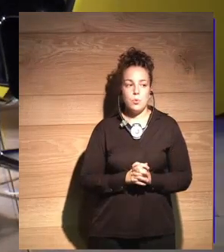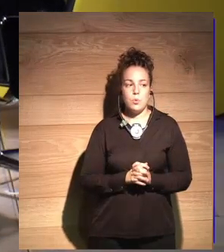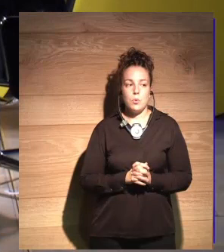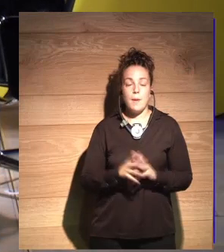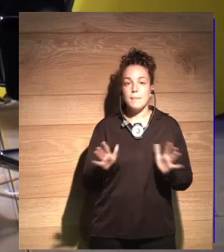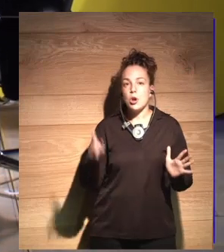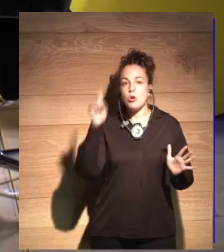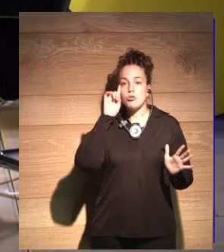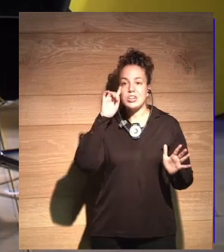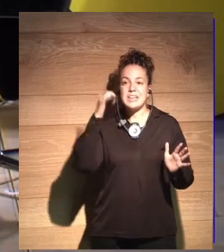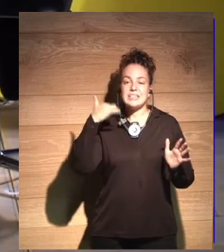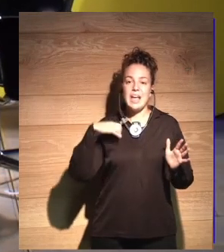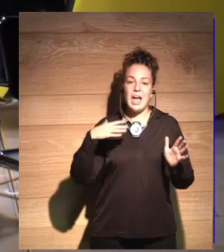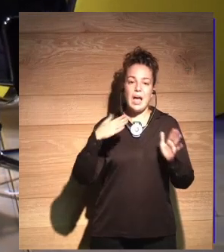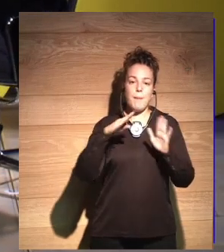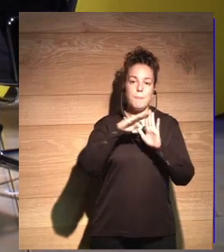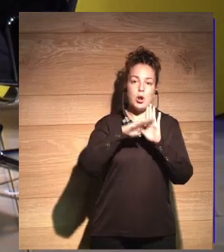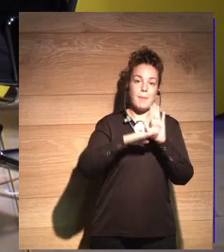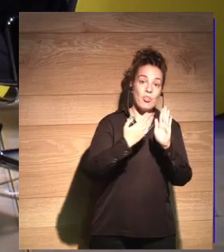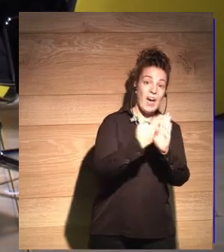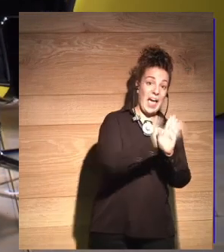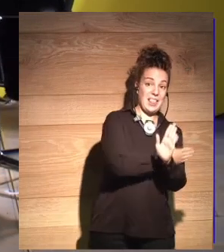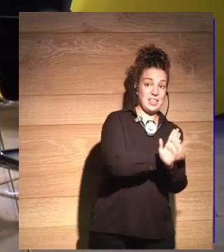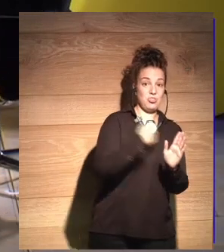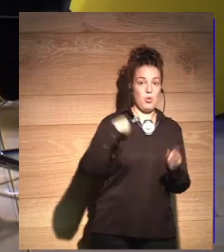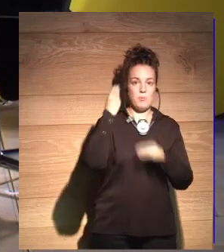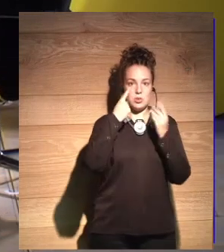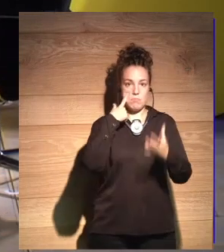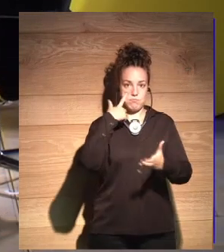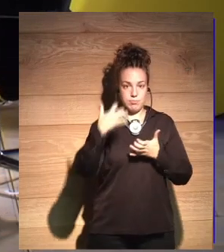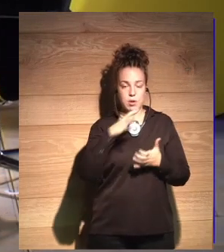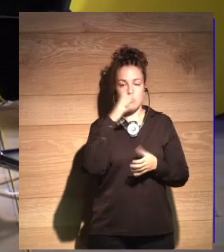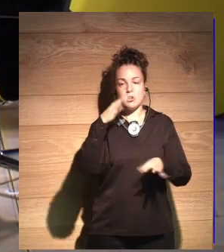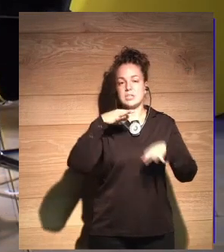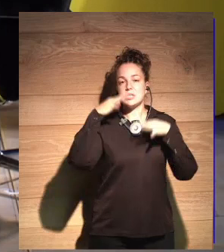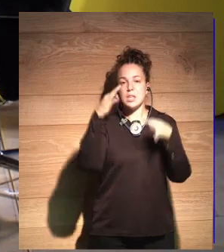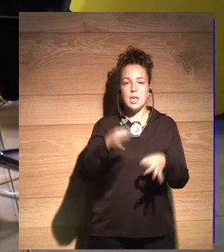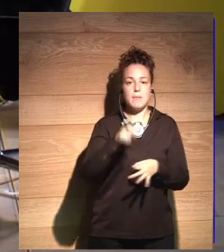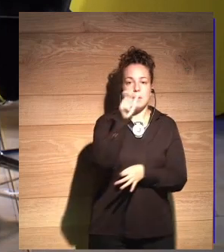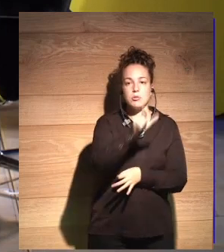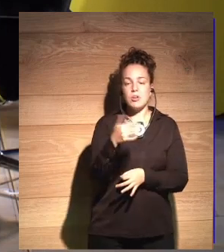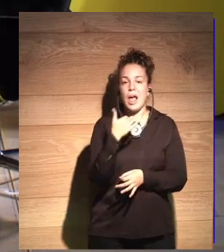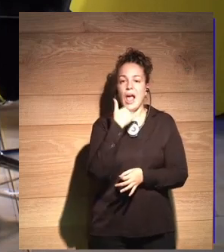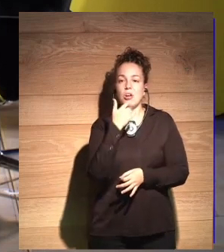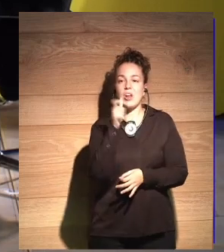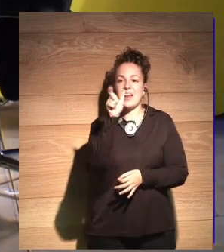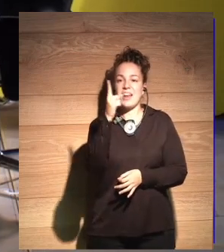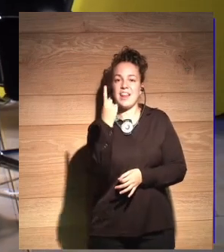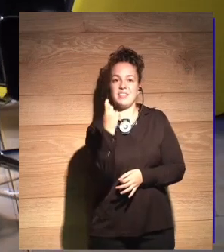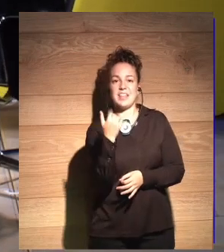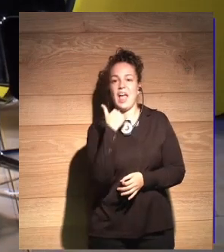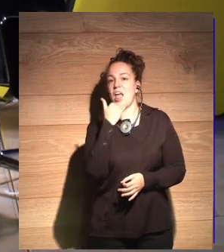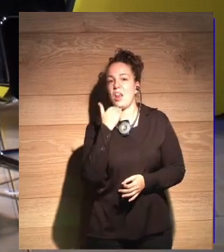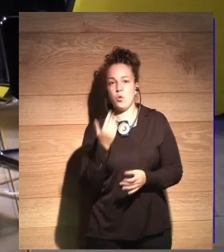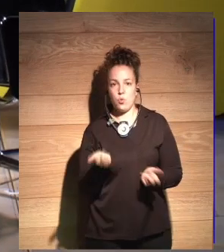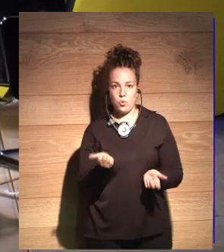you can tell. It doesn't really matter. There will always be someone who needs to make something from the ground up, and people will